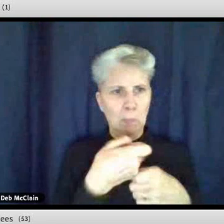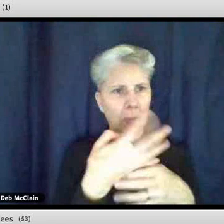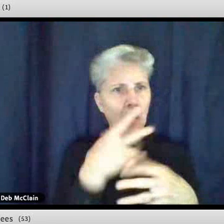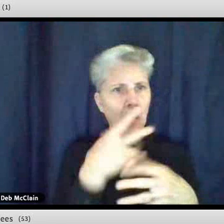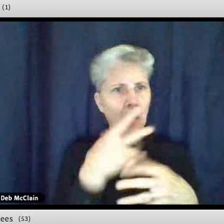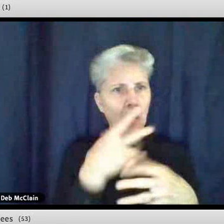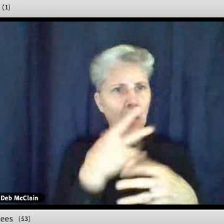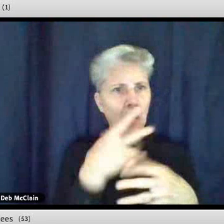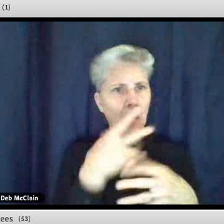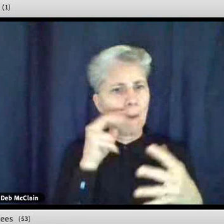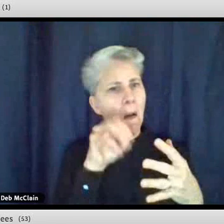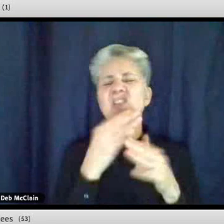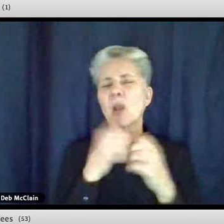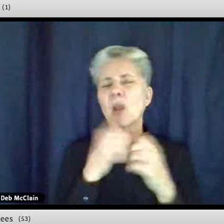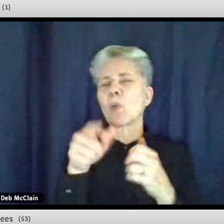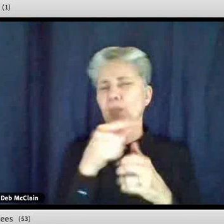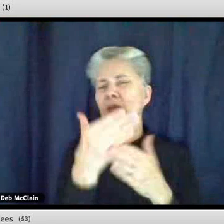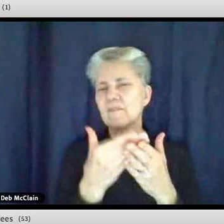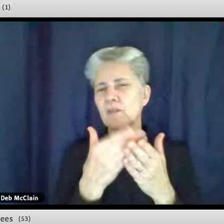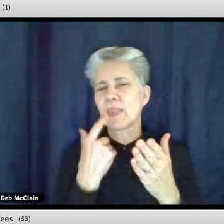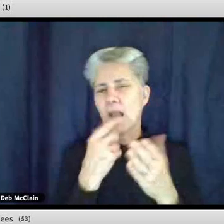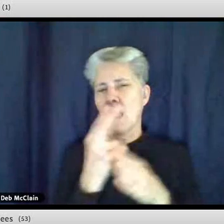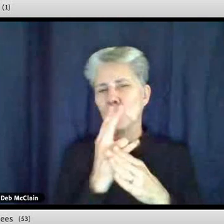have to find 50 million things yourself.